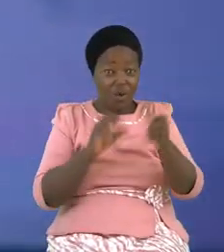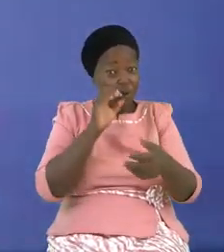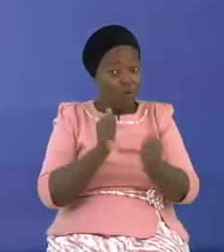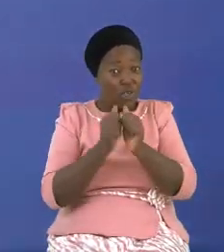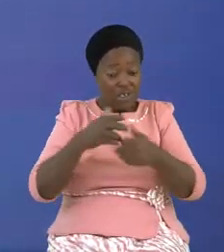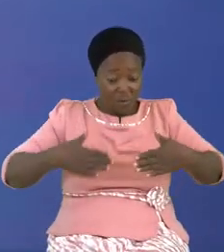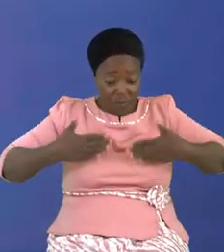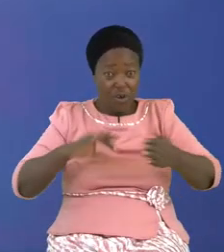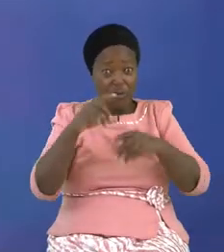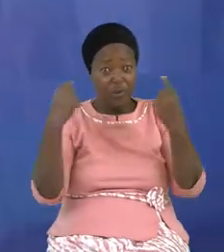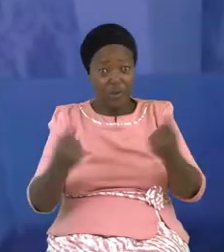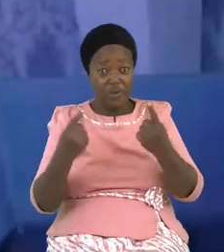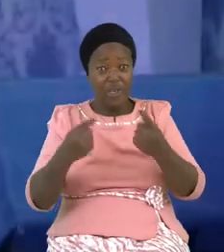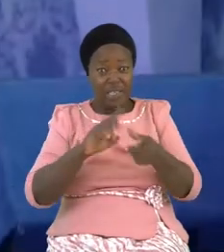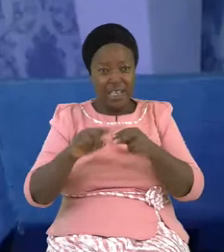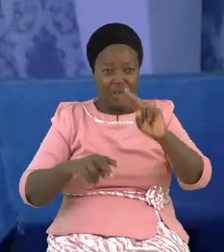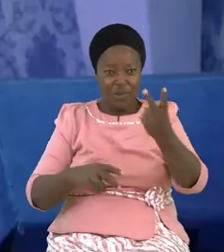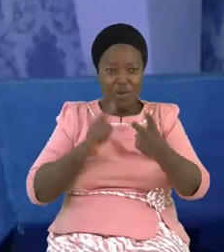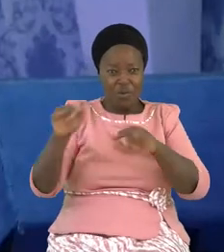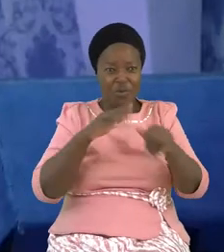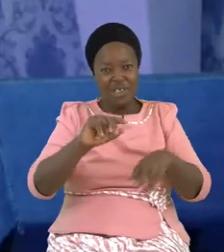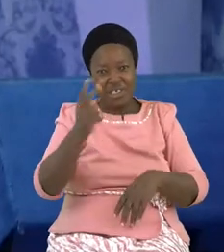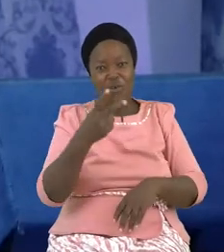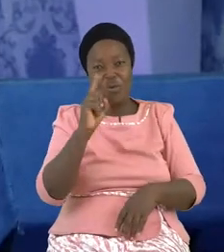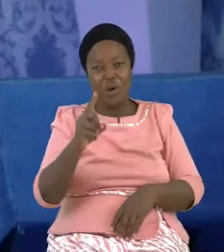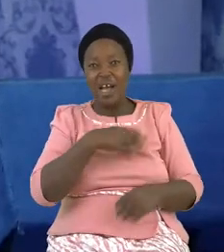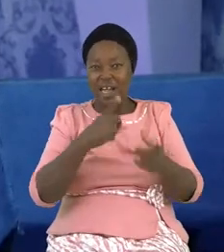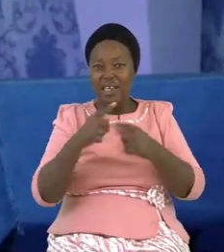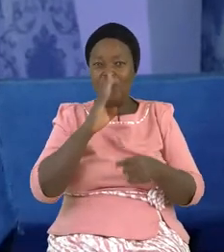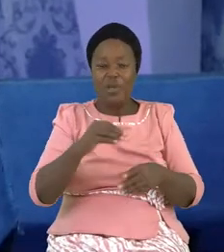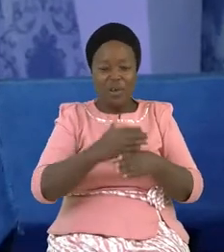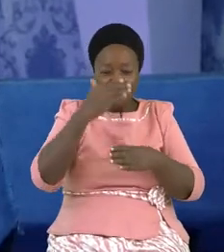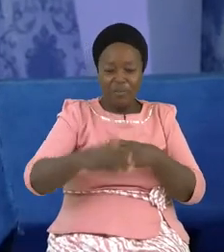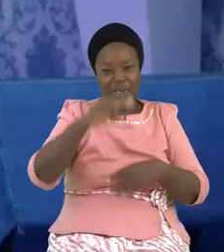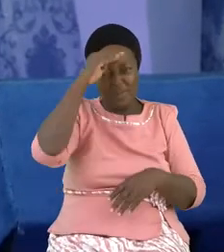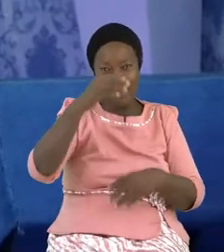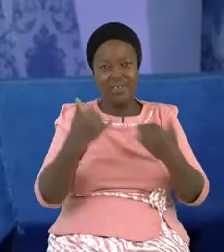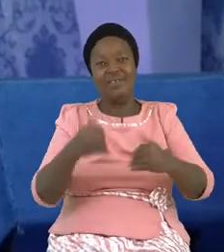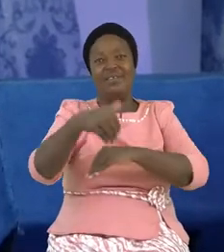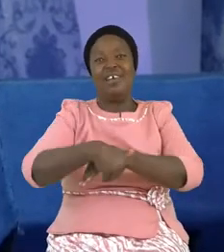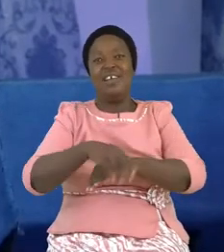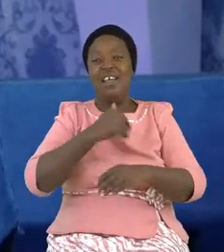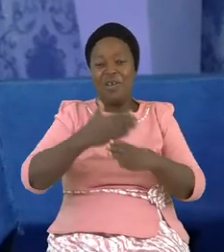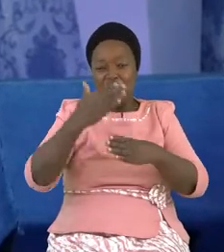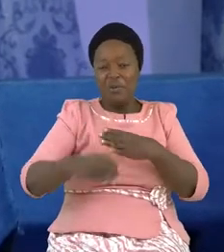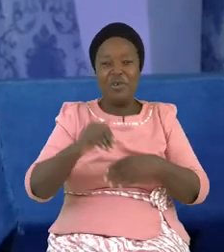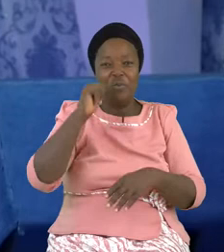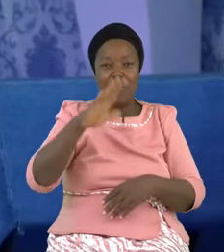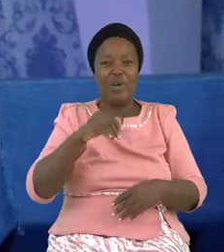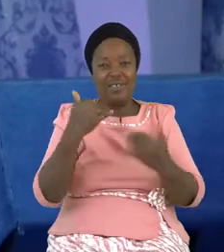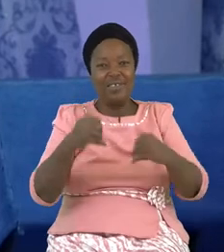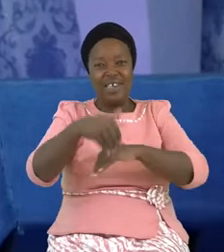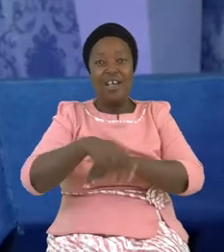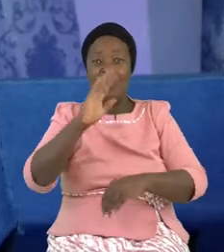do the second one. And then you'll be a complete man tonight. A complete woman tonight. Your soul,